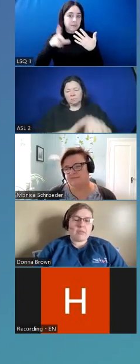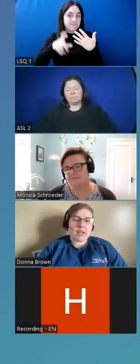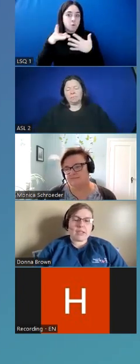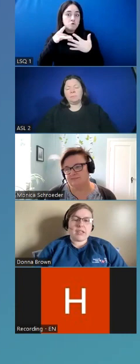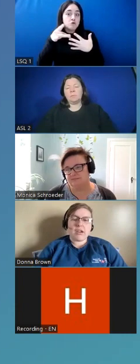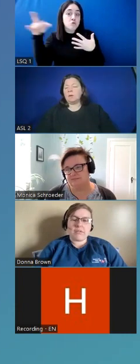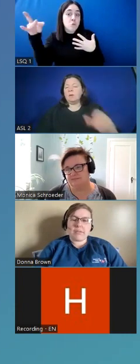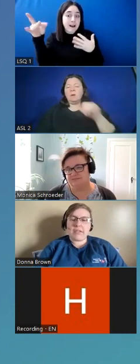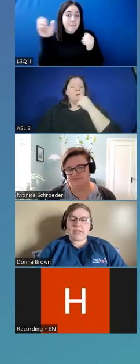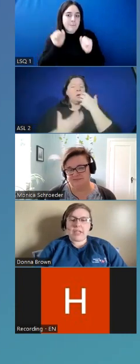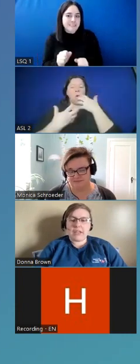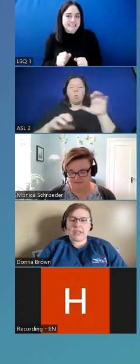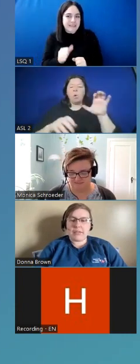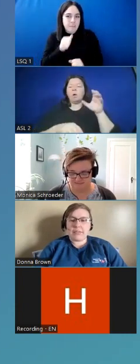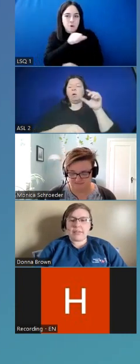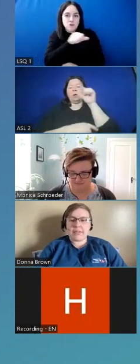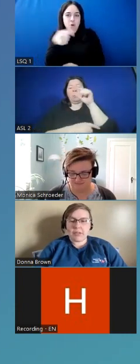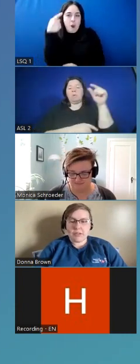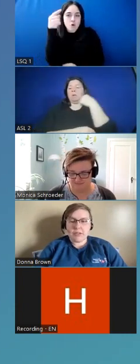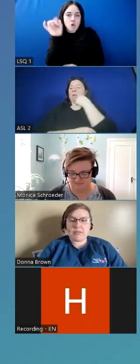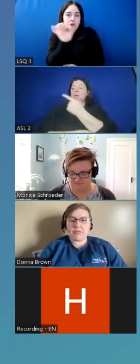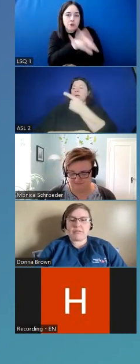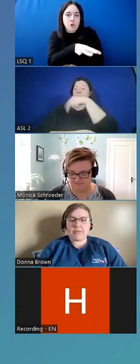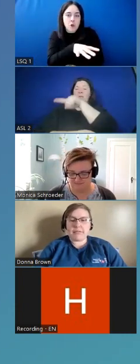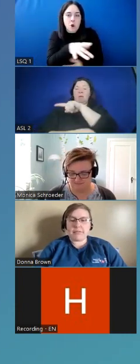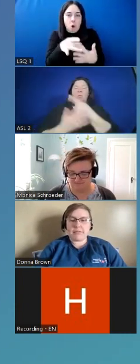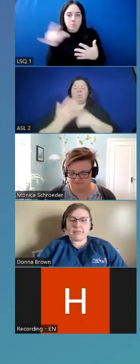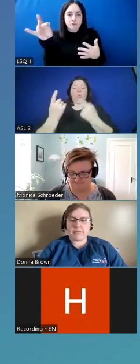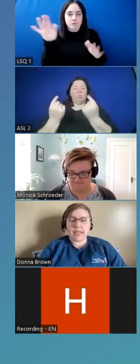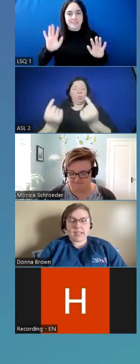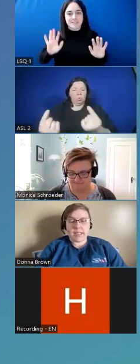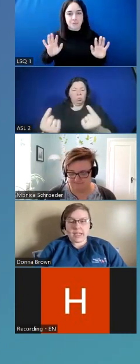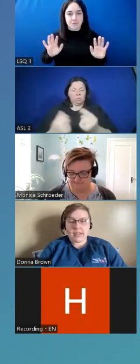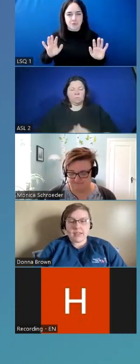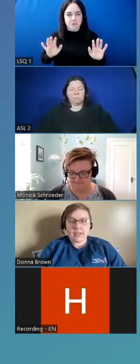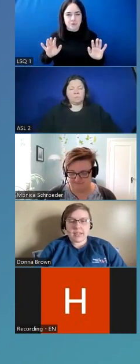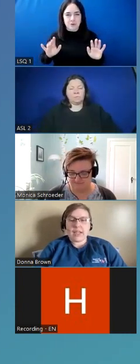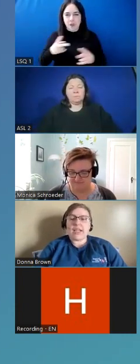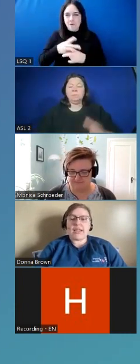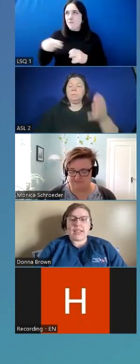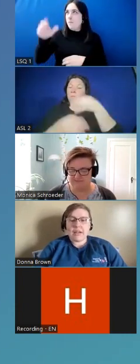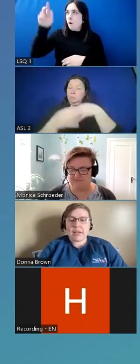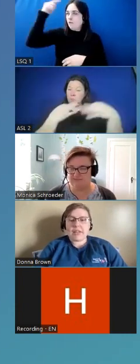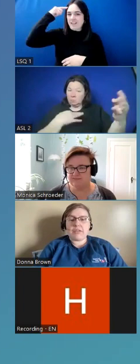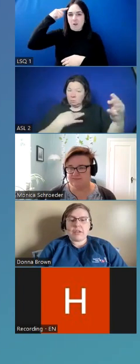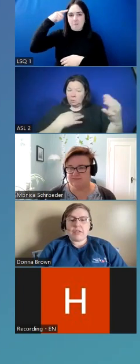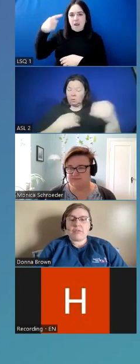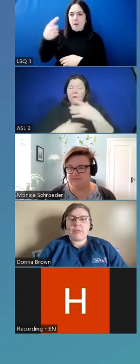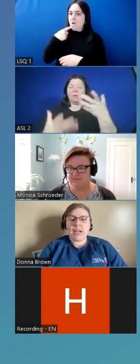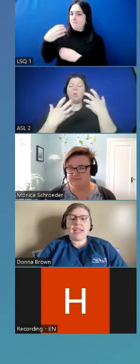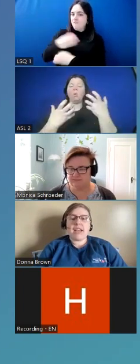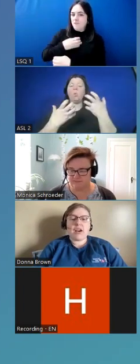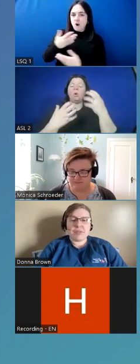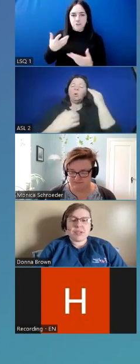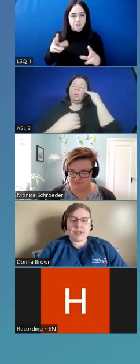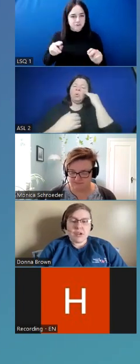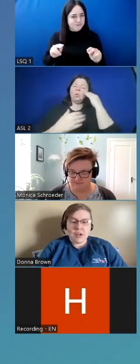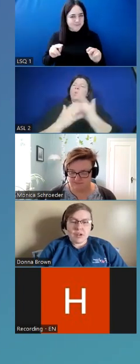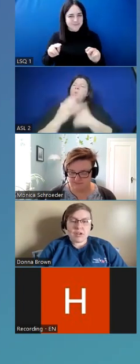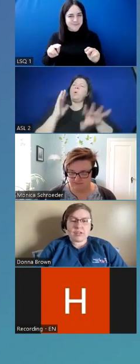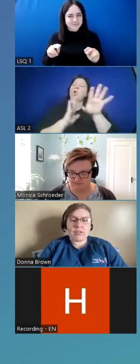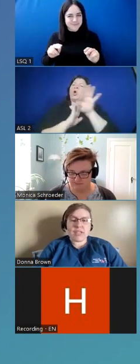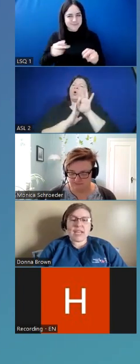They don't want the government to tell them what to do. Instead, they want to know what the